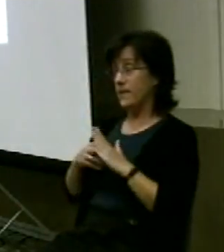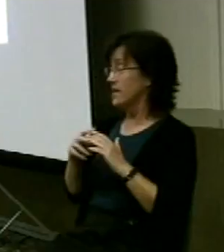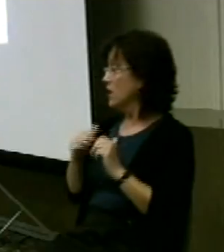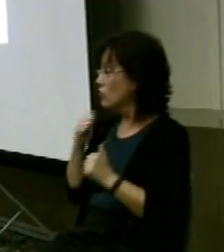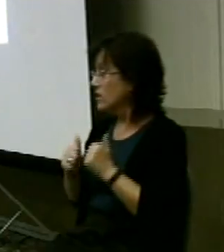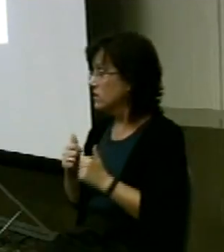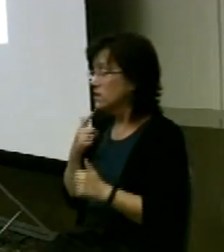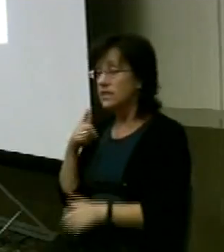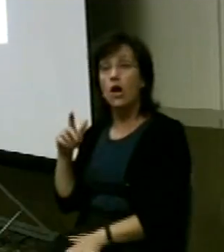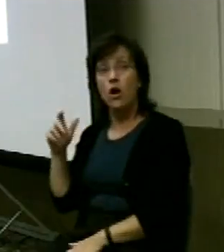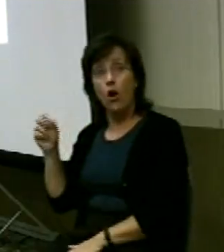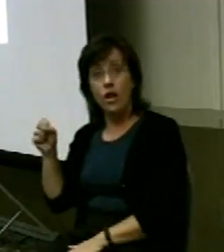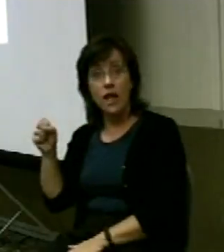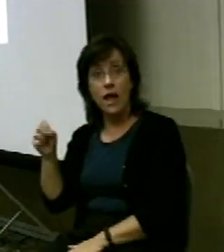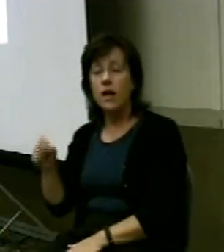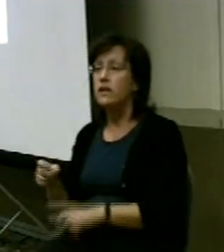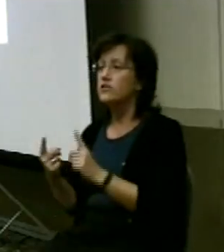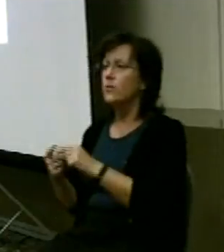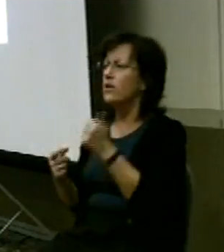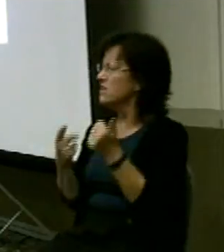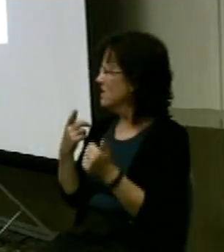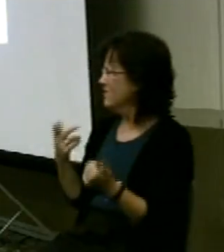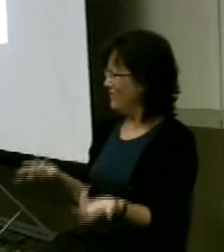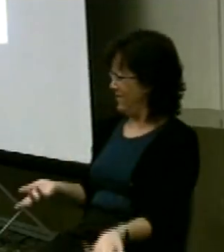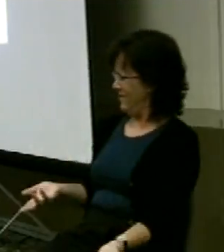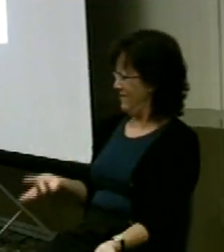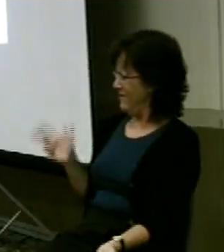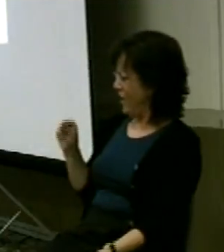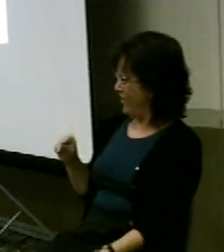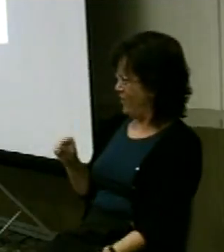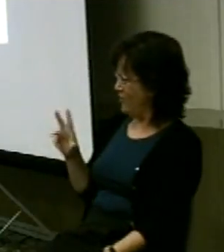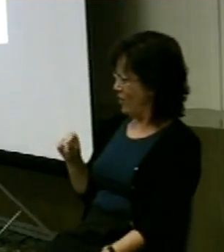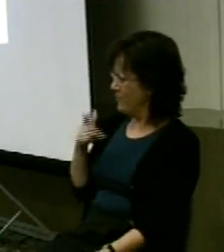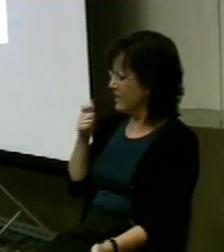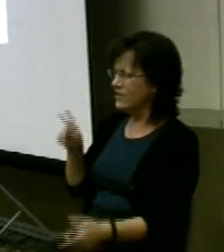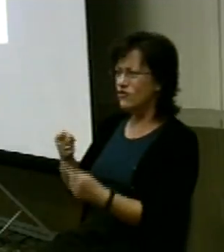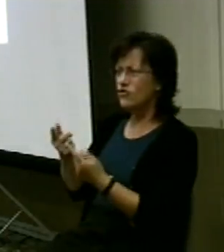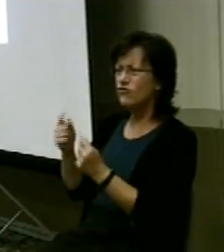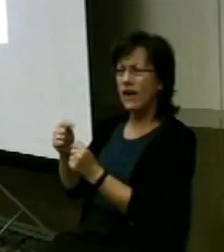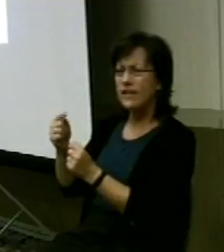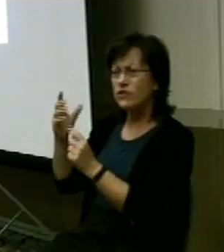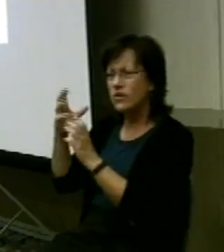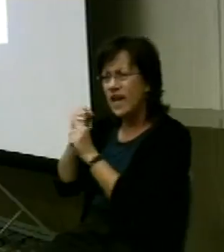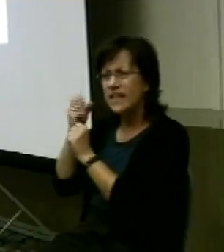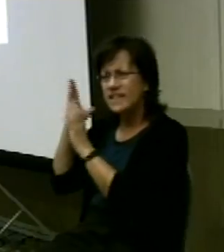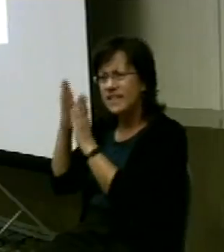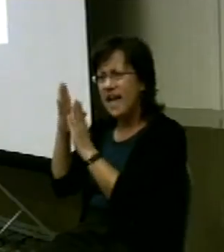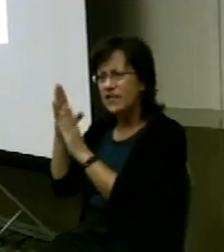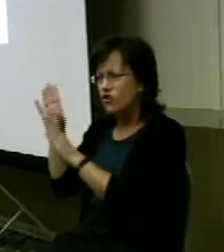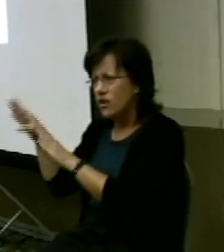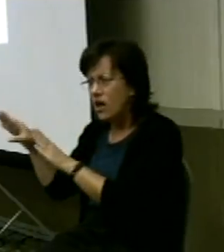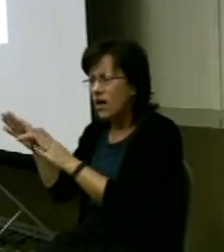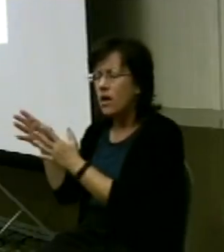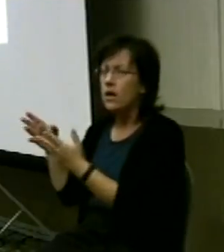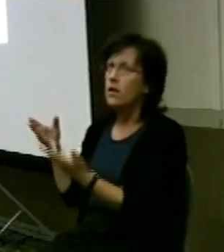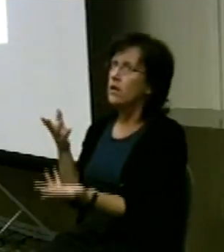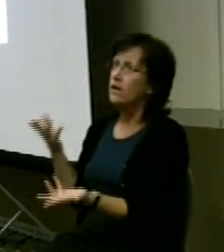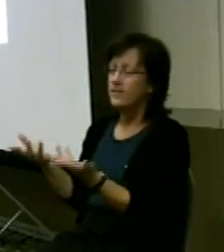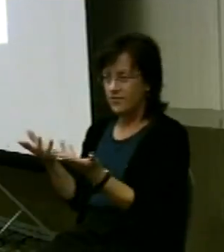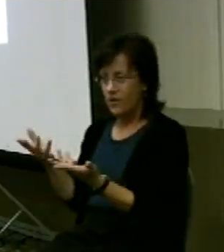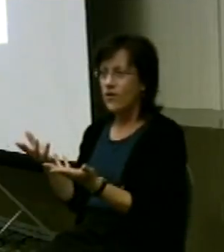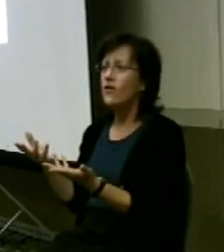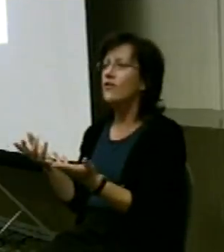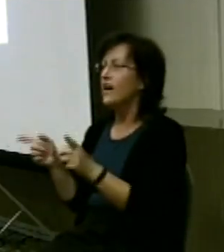like, oh, yeah. And somebody else is over here going, well, no, because he was just trying to get his attention or whatever. And so really kind of,